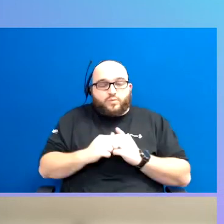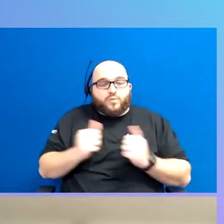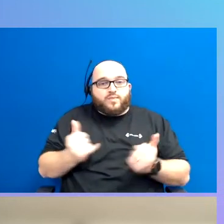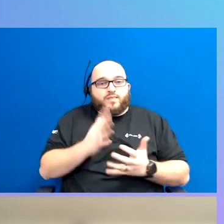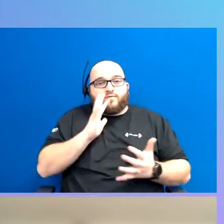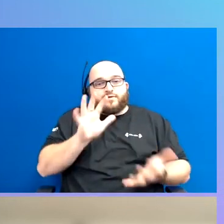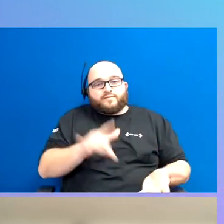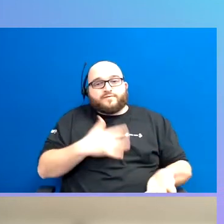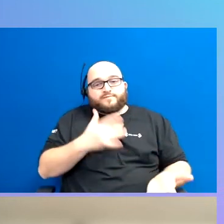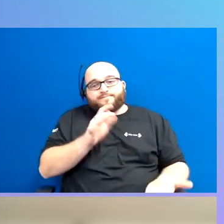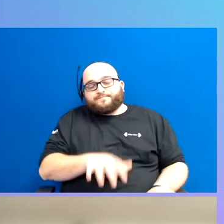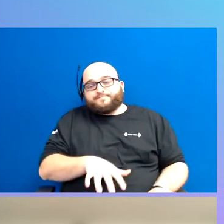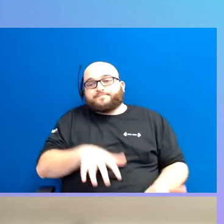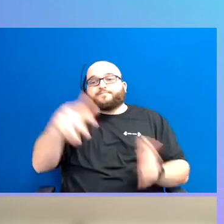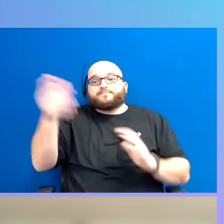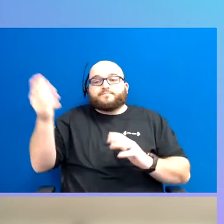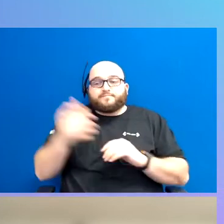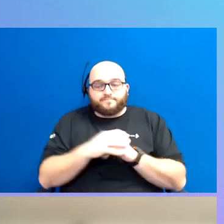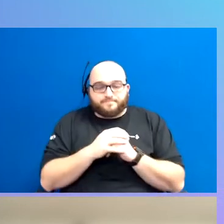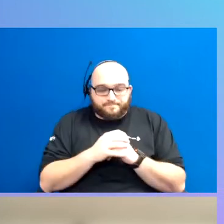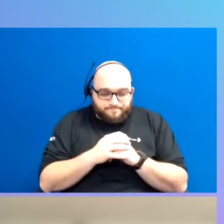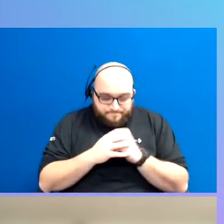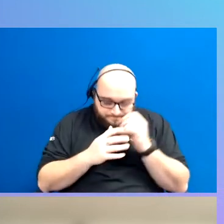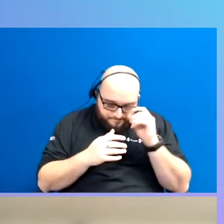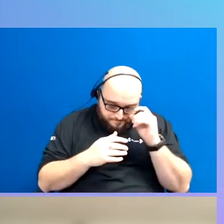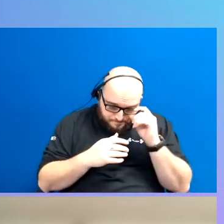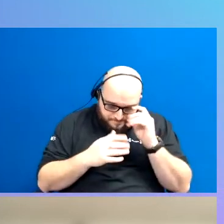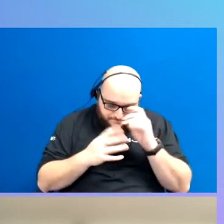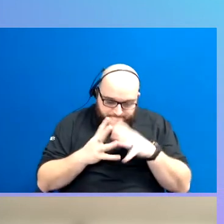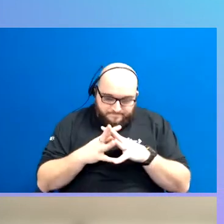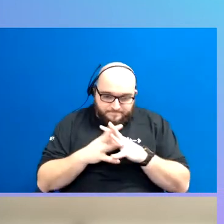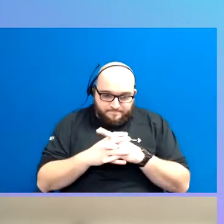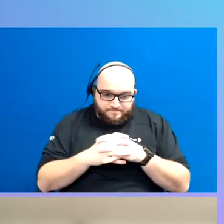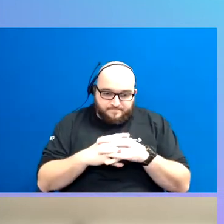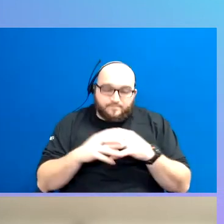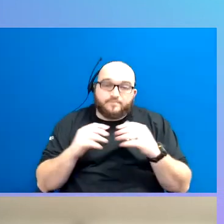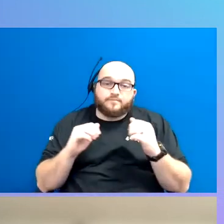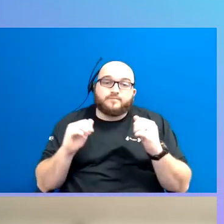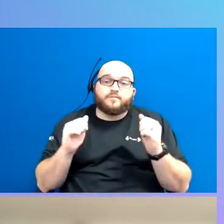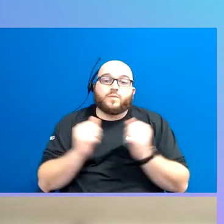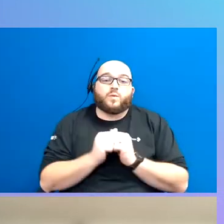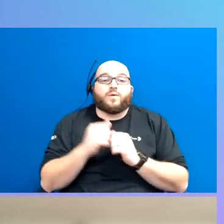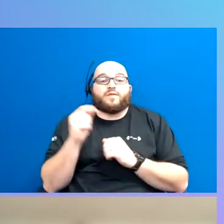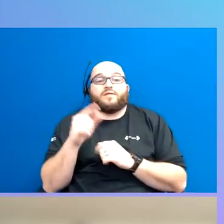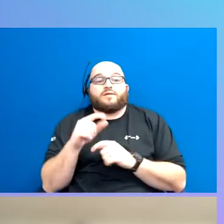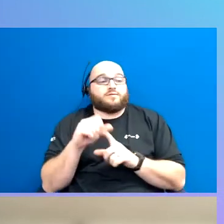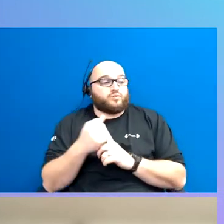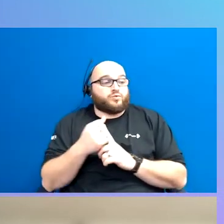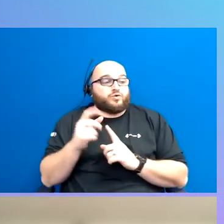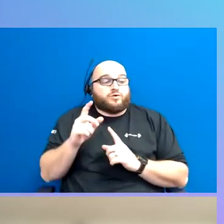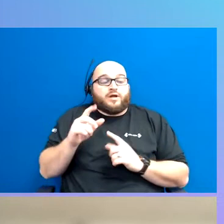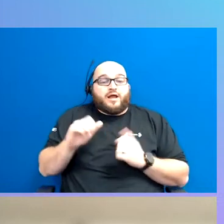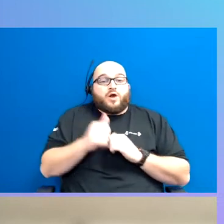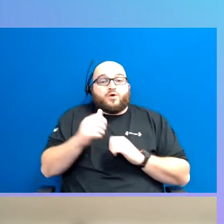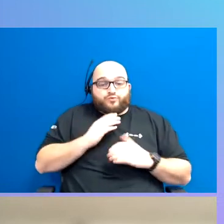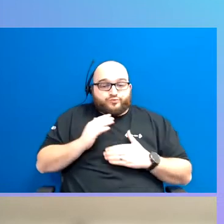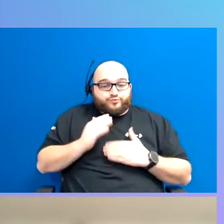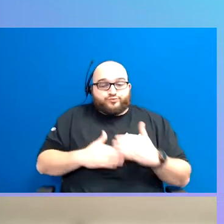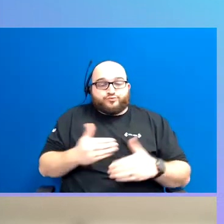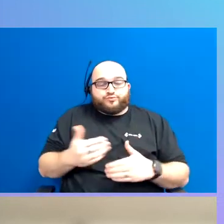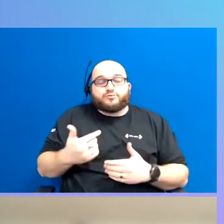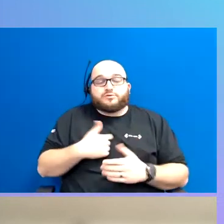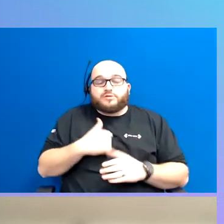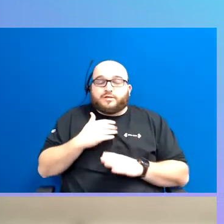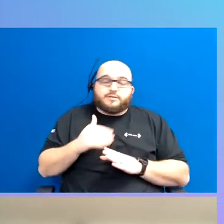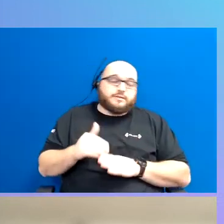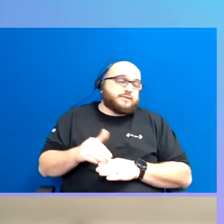we had to deliver and just keep the lights on. So how do you go about in this climate of doing stuff? So I went back and